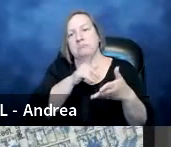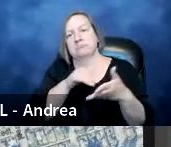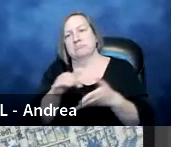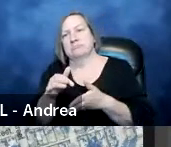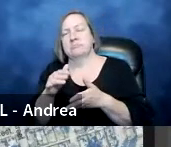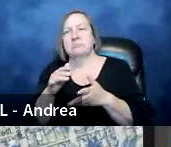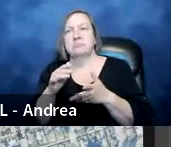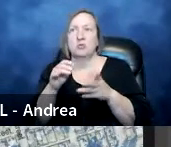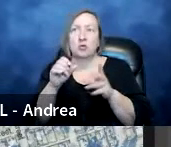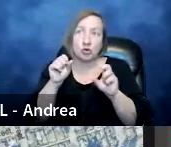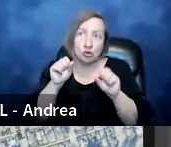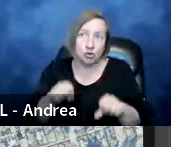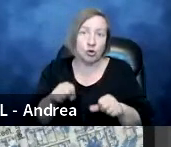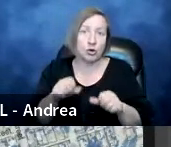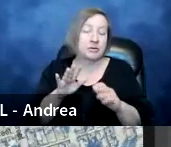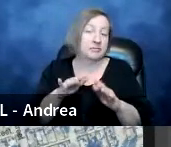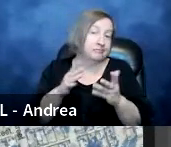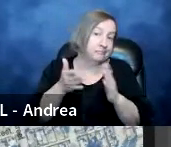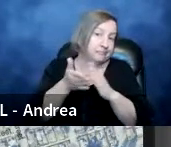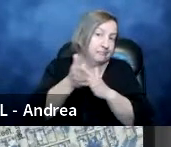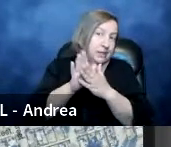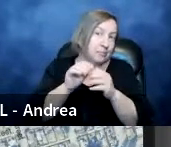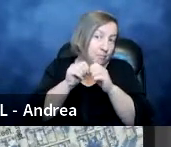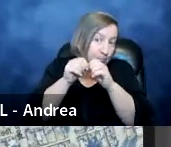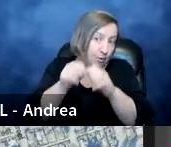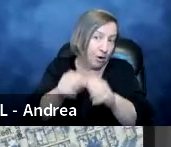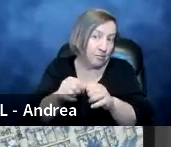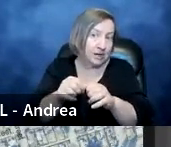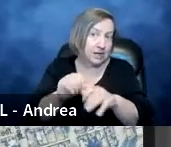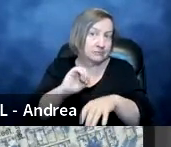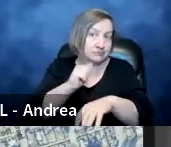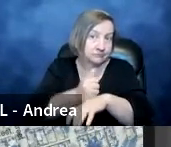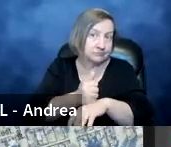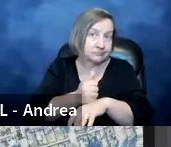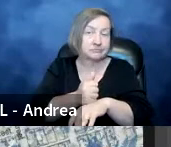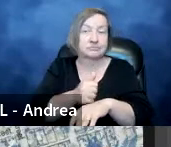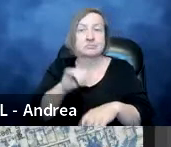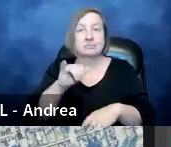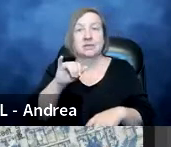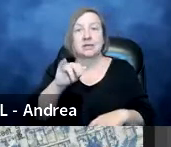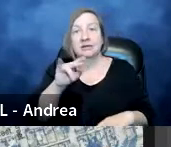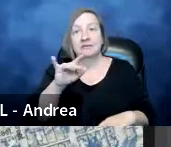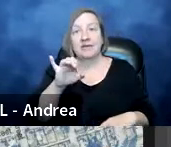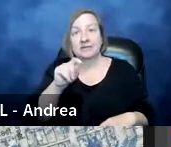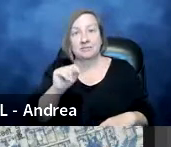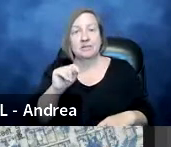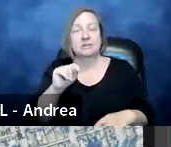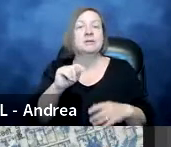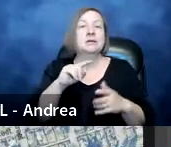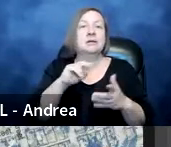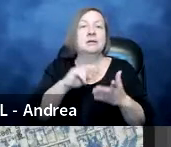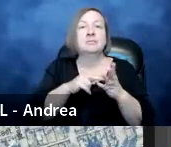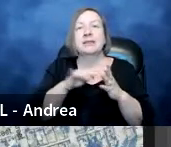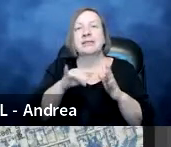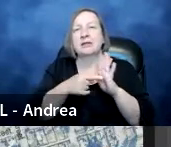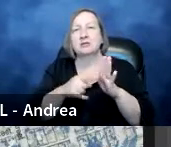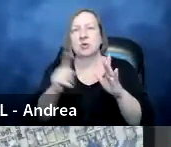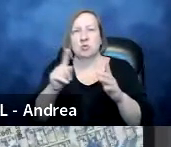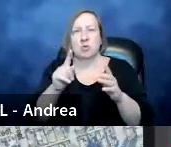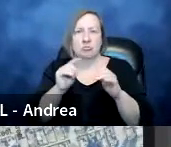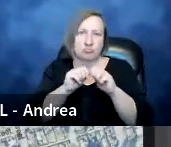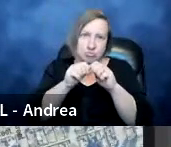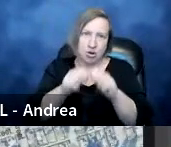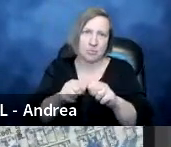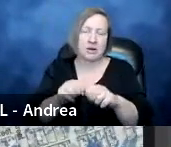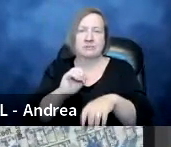potential for permanent investments. So it's encompassing what all those permanent investments look like. The